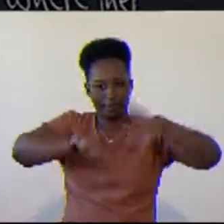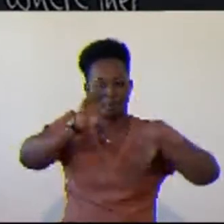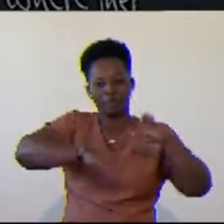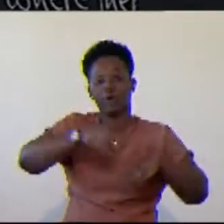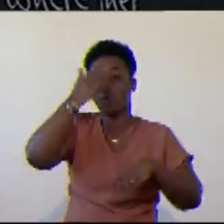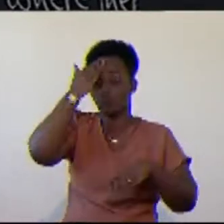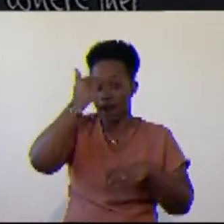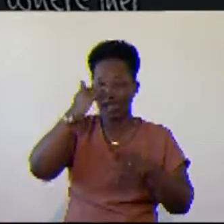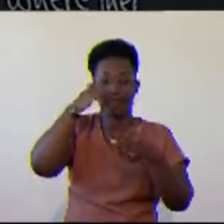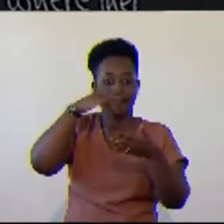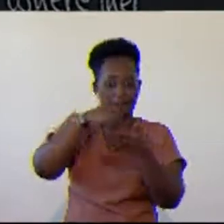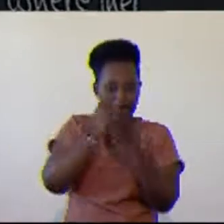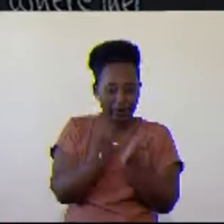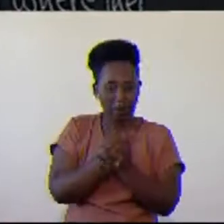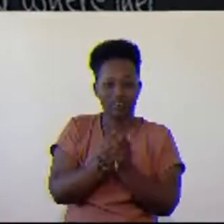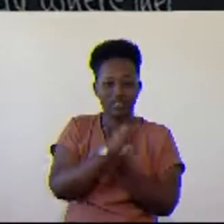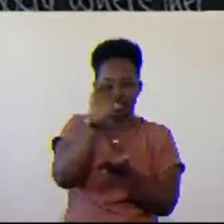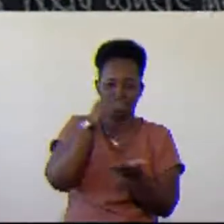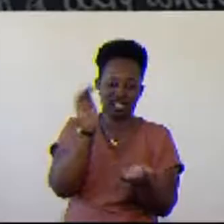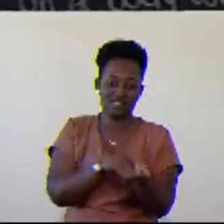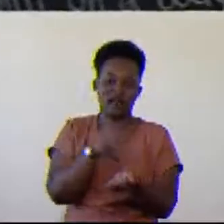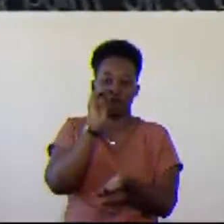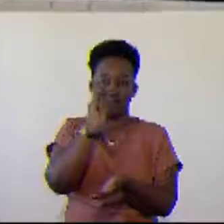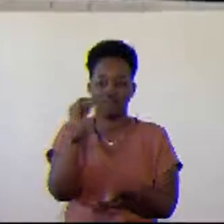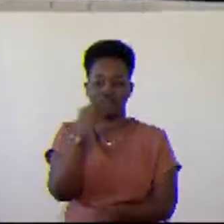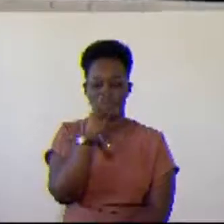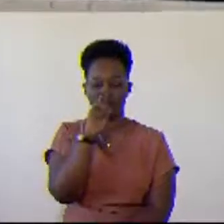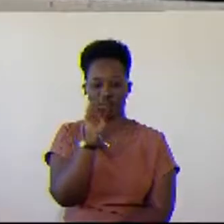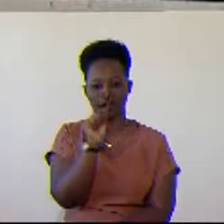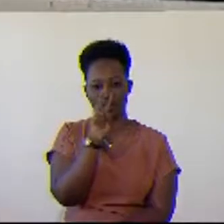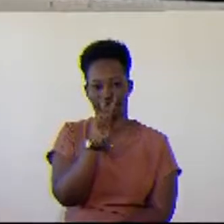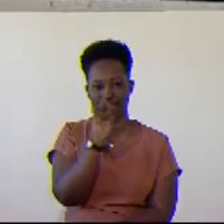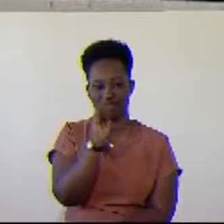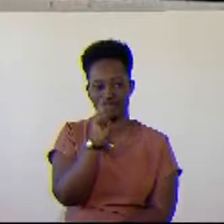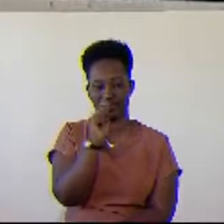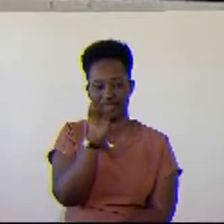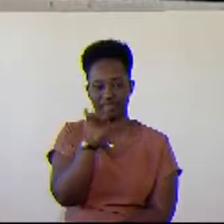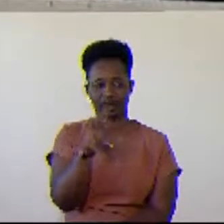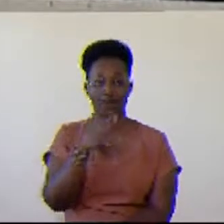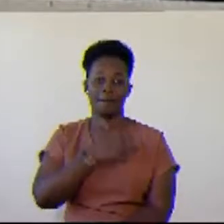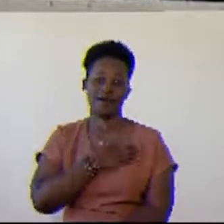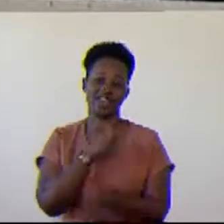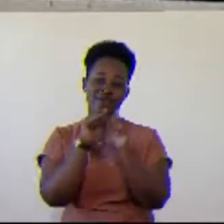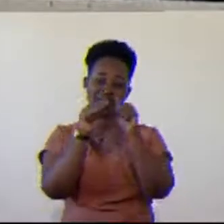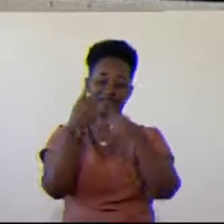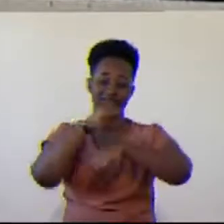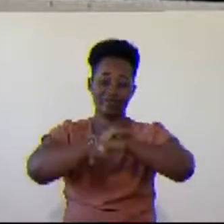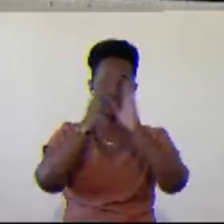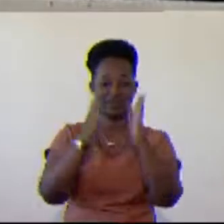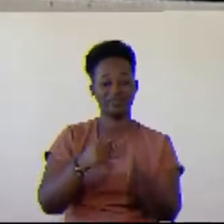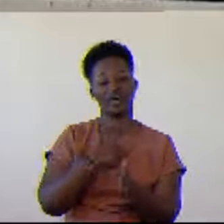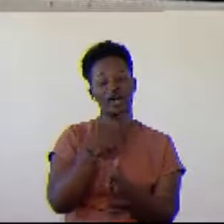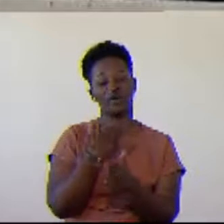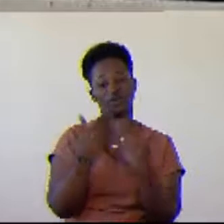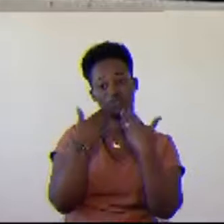sides, because of ideas of center of gravity. So, my wonderful students, I want to thank you so much.